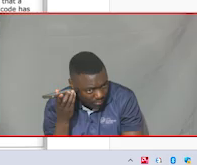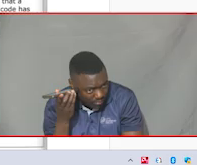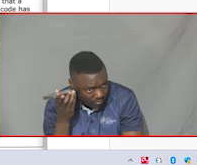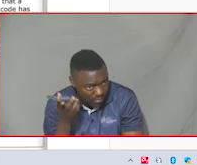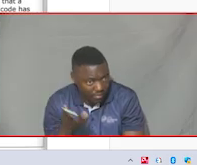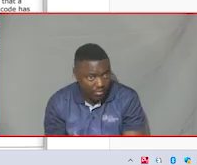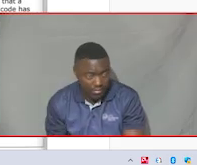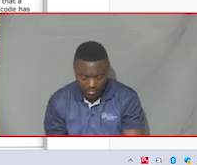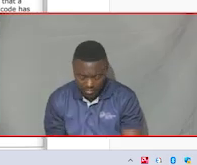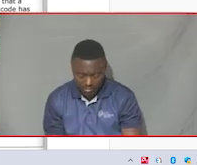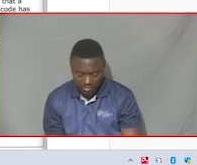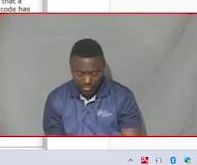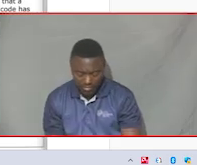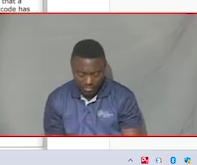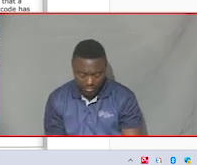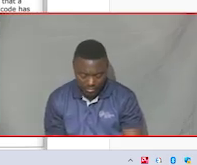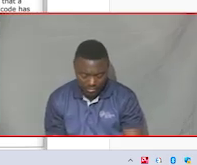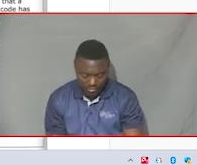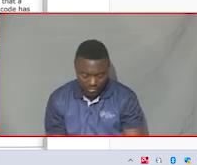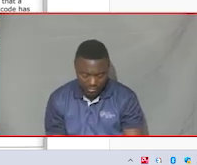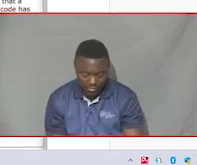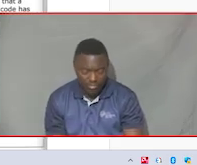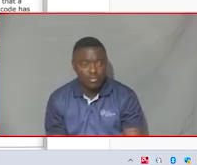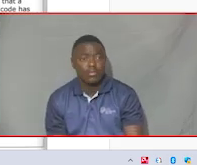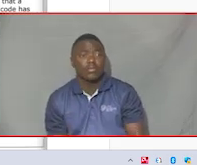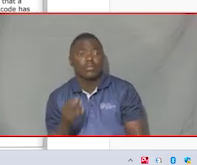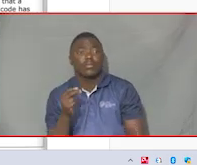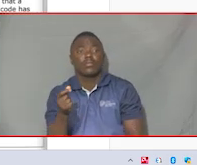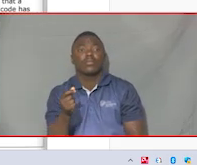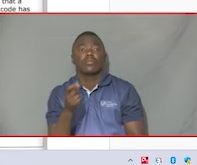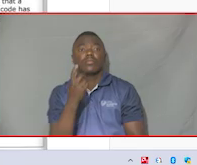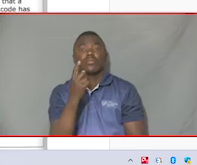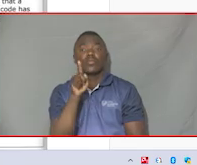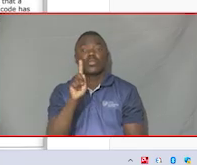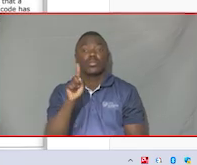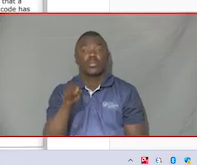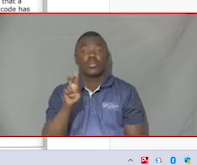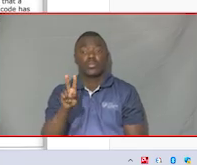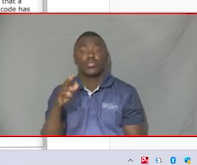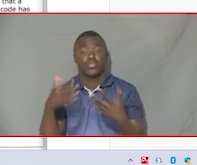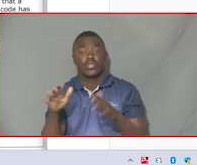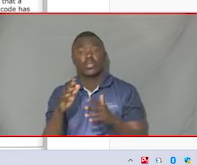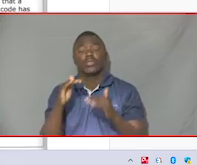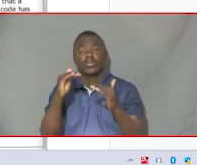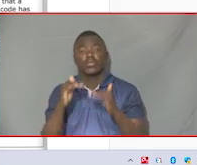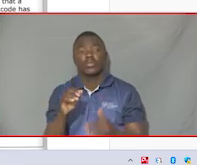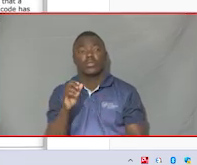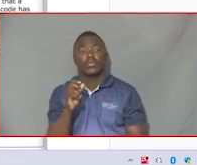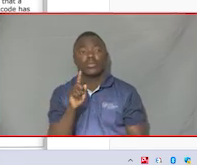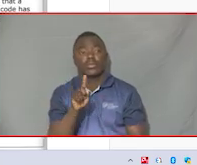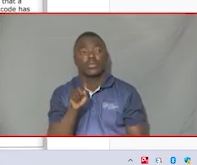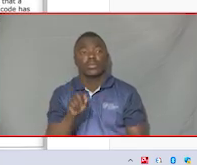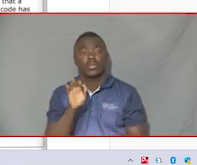Right, people, if some of you are a little bit quicker, you can do 1.2, then move on to 1.3. I just want to do up